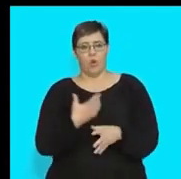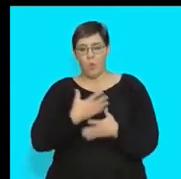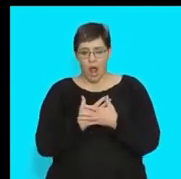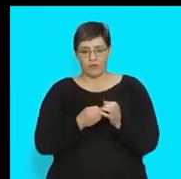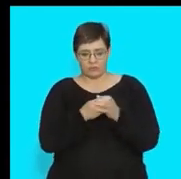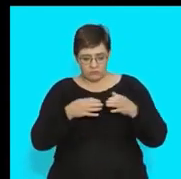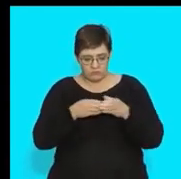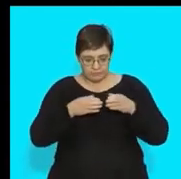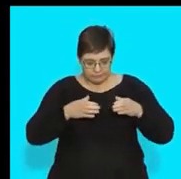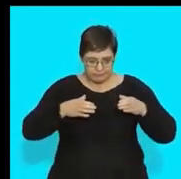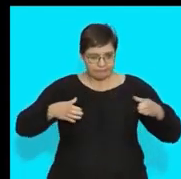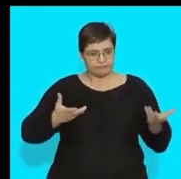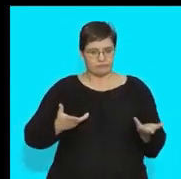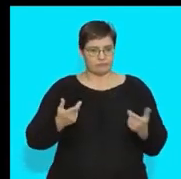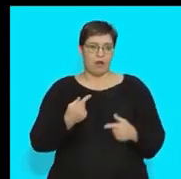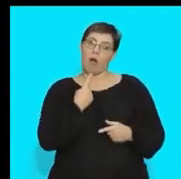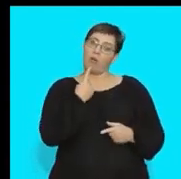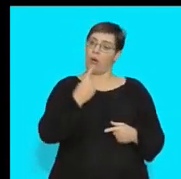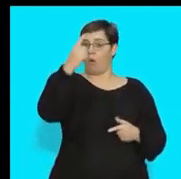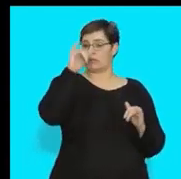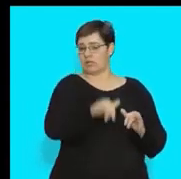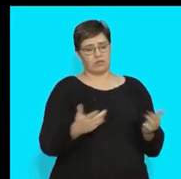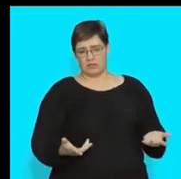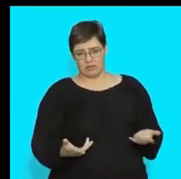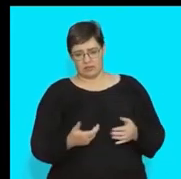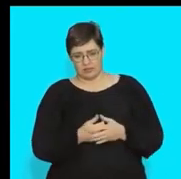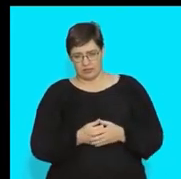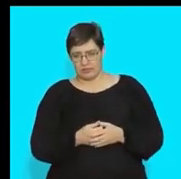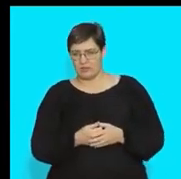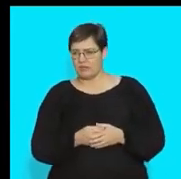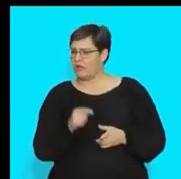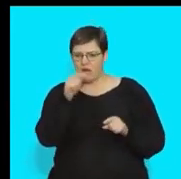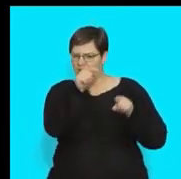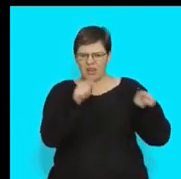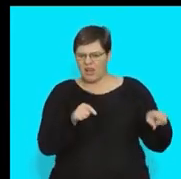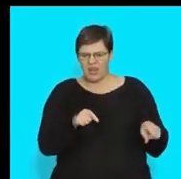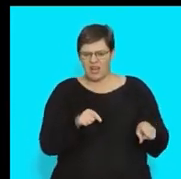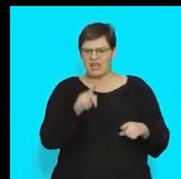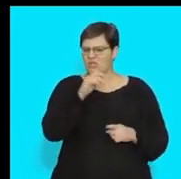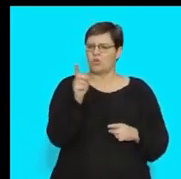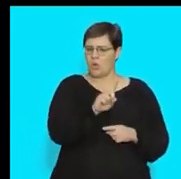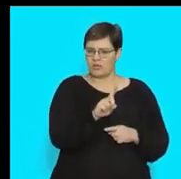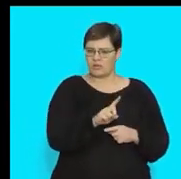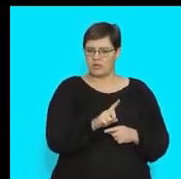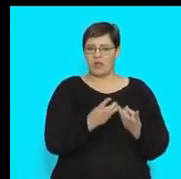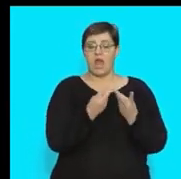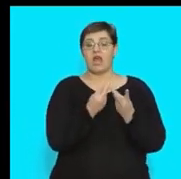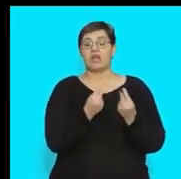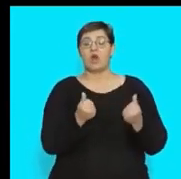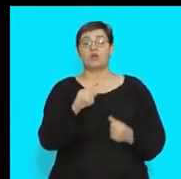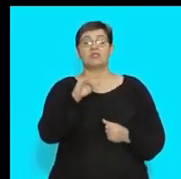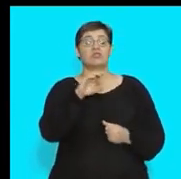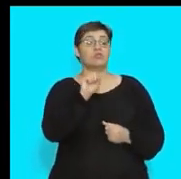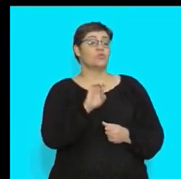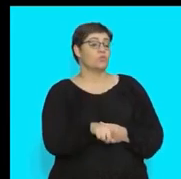don't want something that's going to last forever. What have I got? What's all this tissue over here? Ground